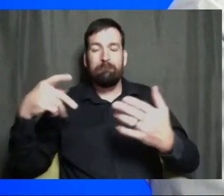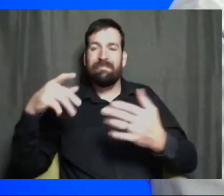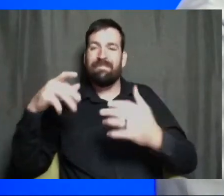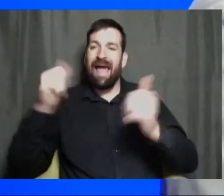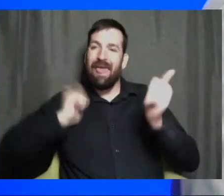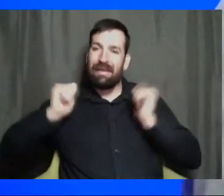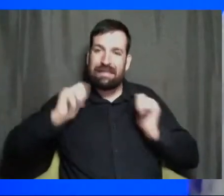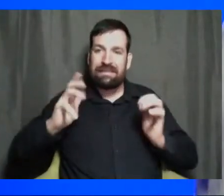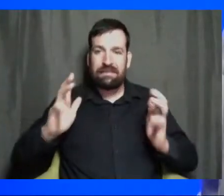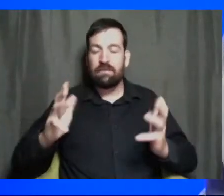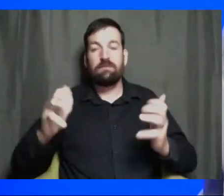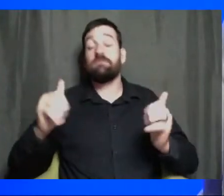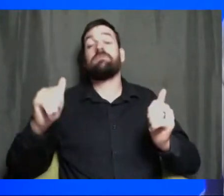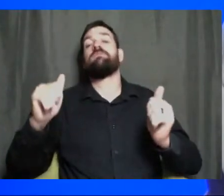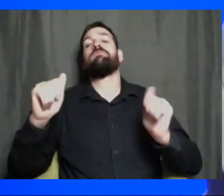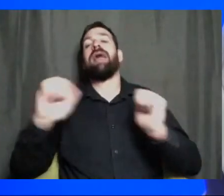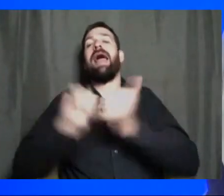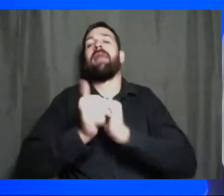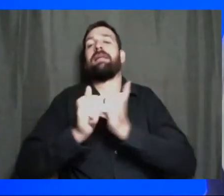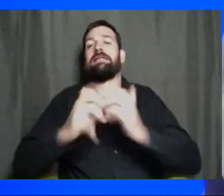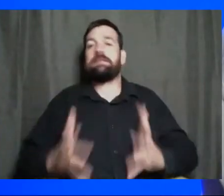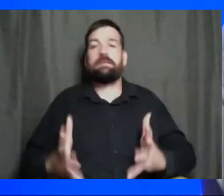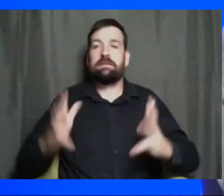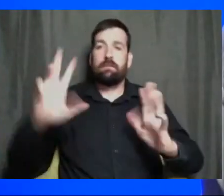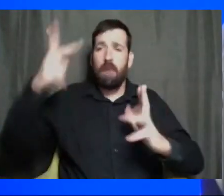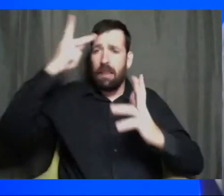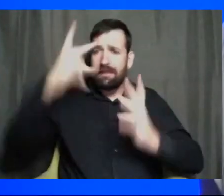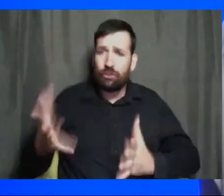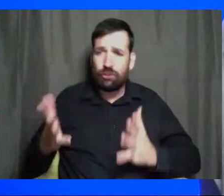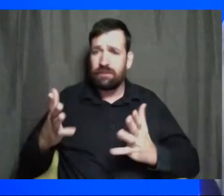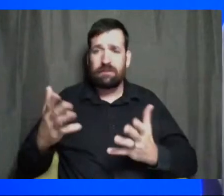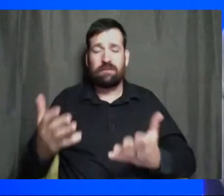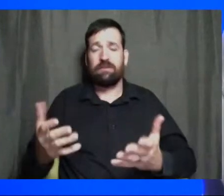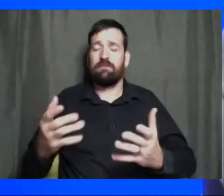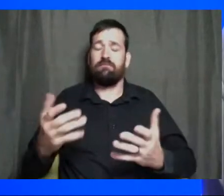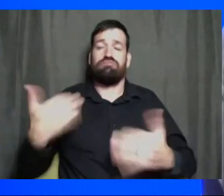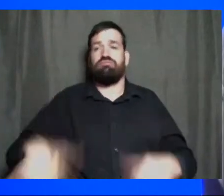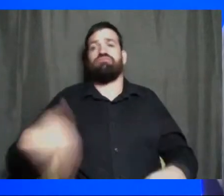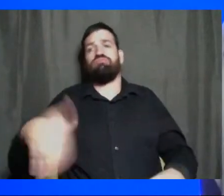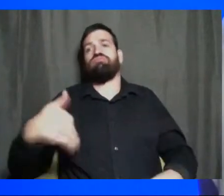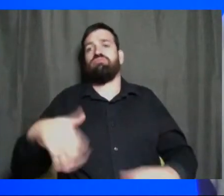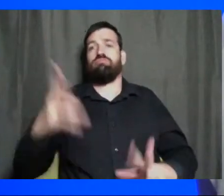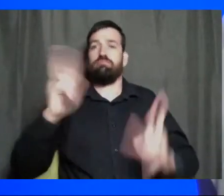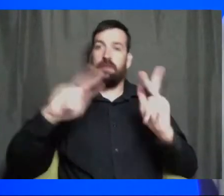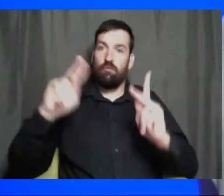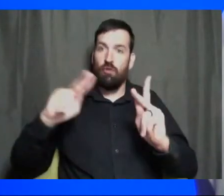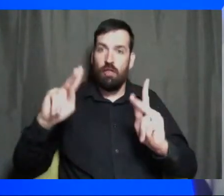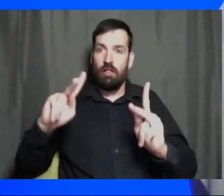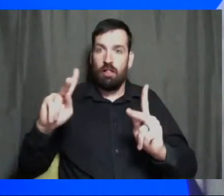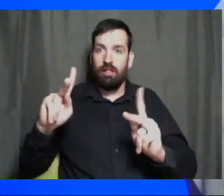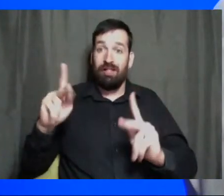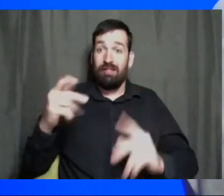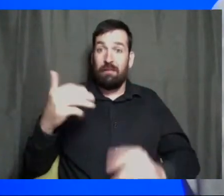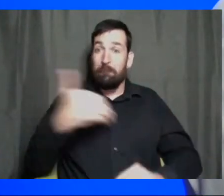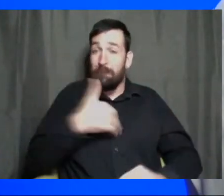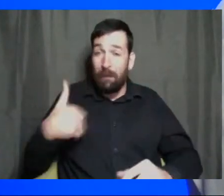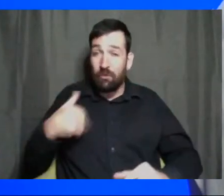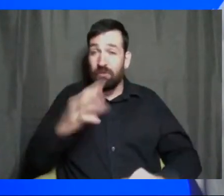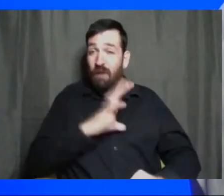and politicians. I mean, good grief, we've had people and members of Congress and the White House,